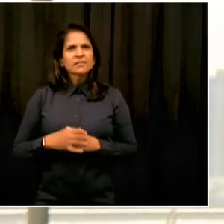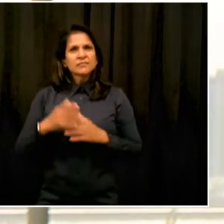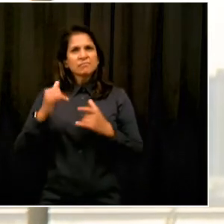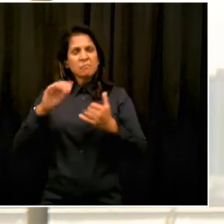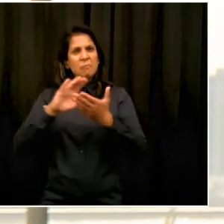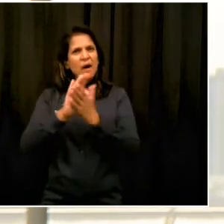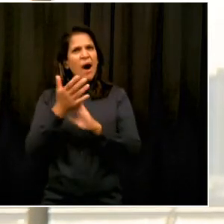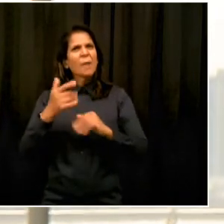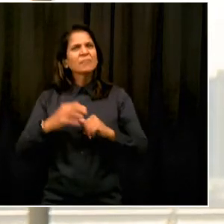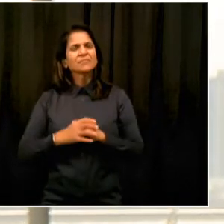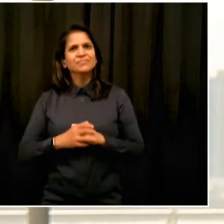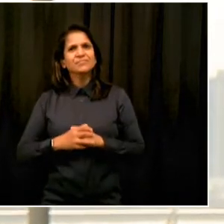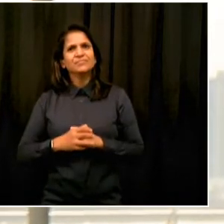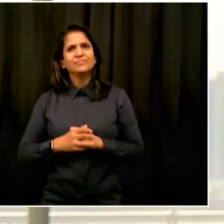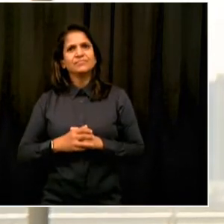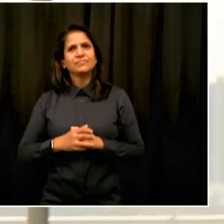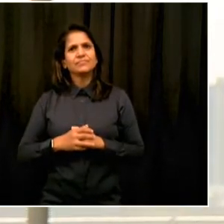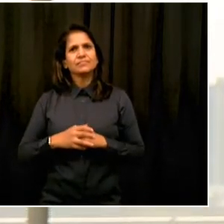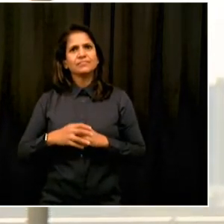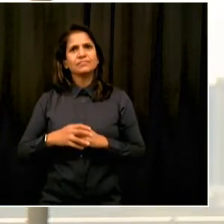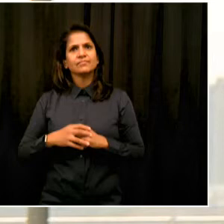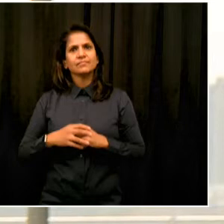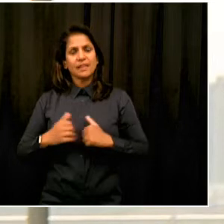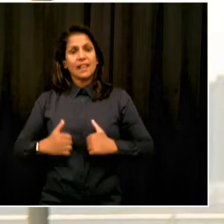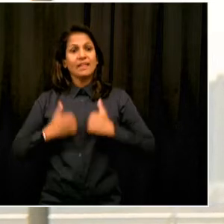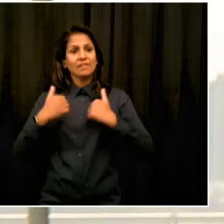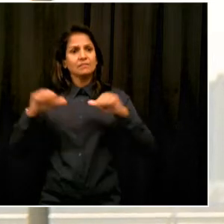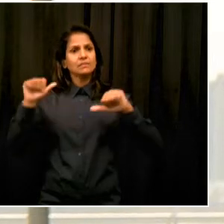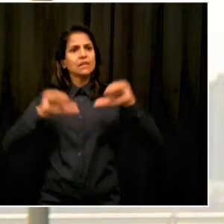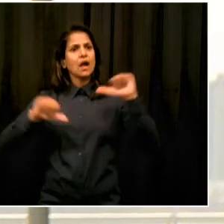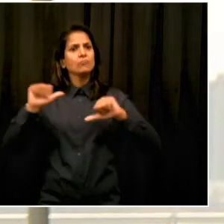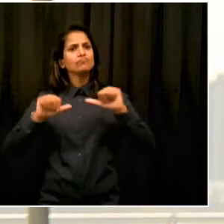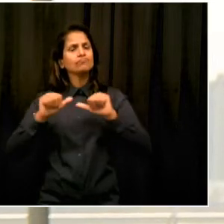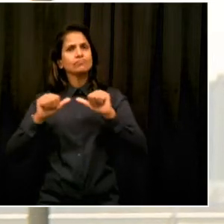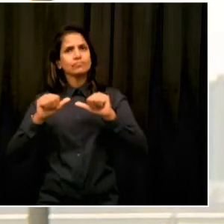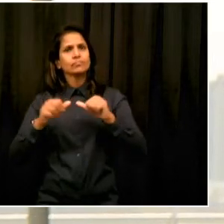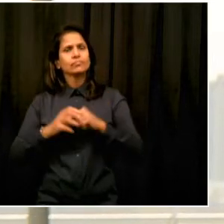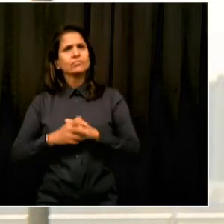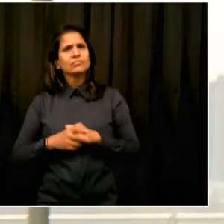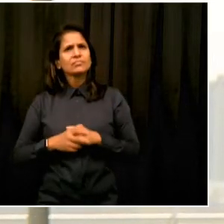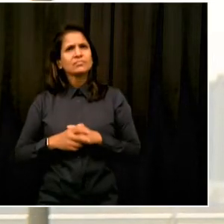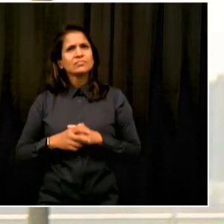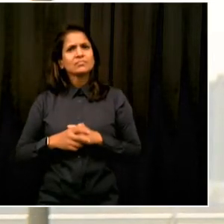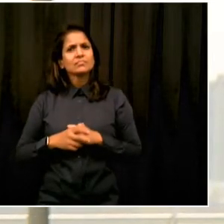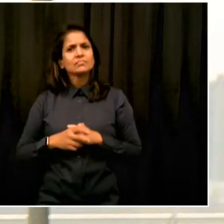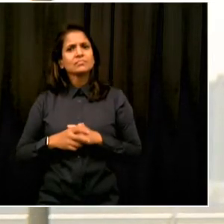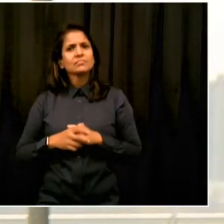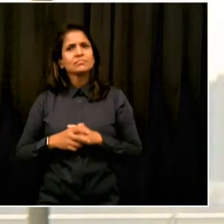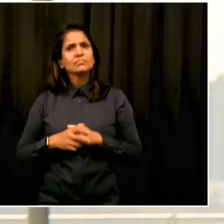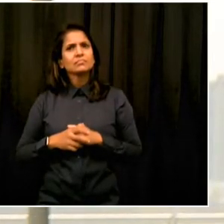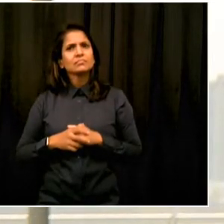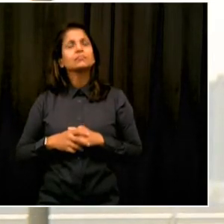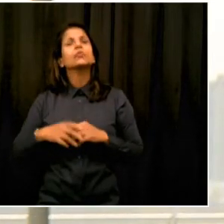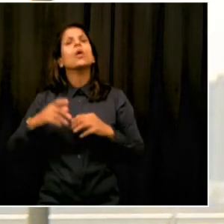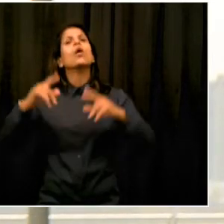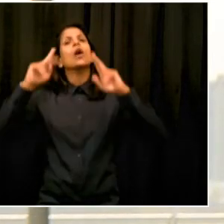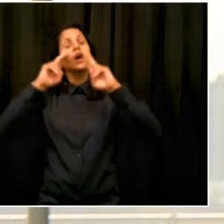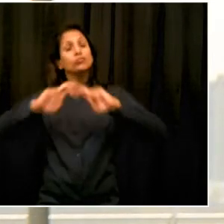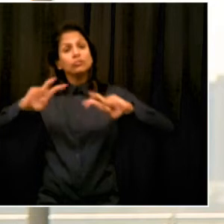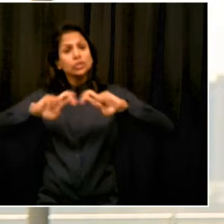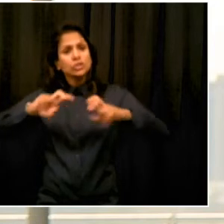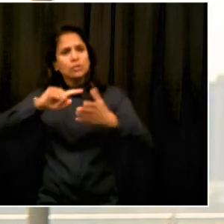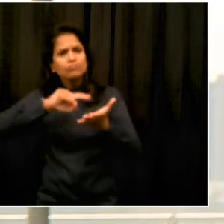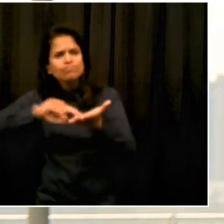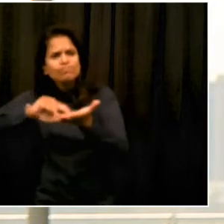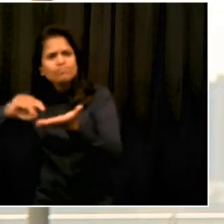And it's now home to the new Pandemic Response Lab, or PRL, which is serving a critical purpose in the city's fight against